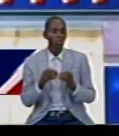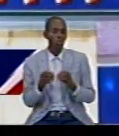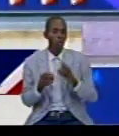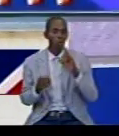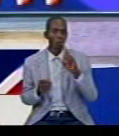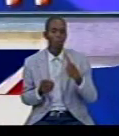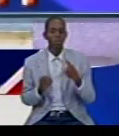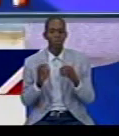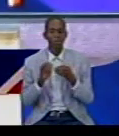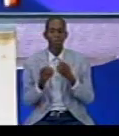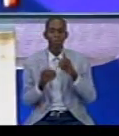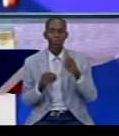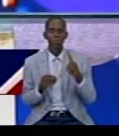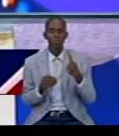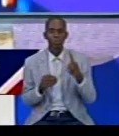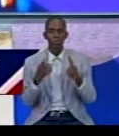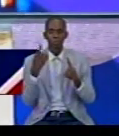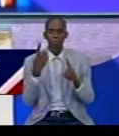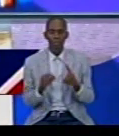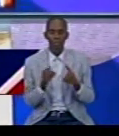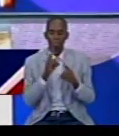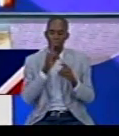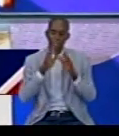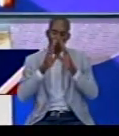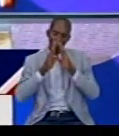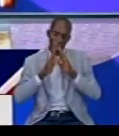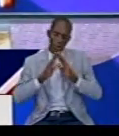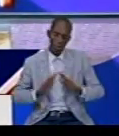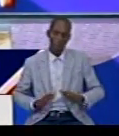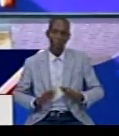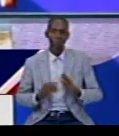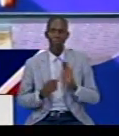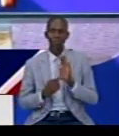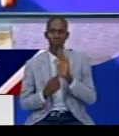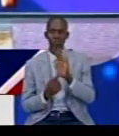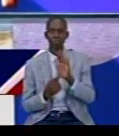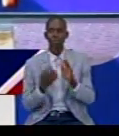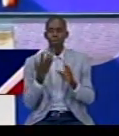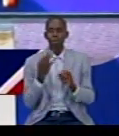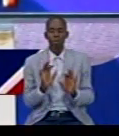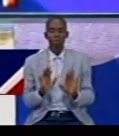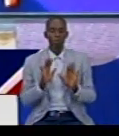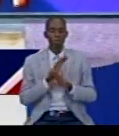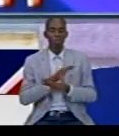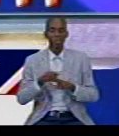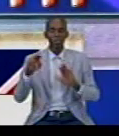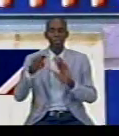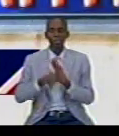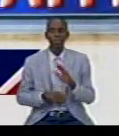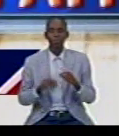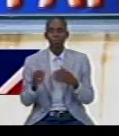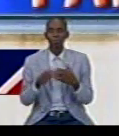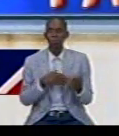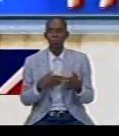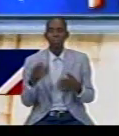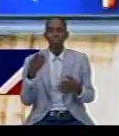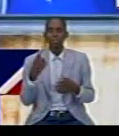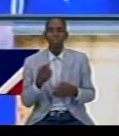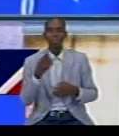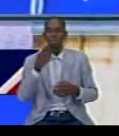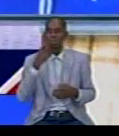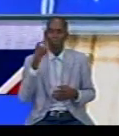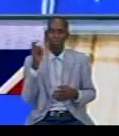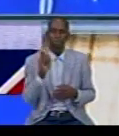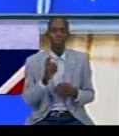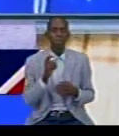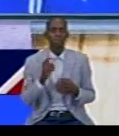there is the calm posture of fearlessness despite the declared decree.